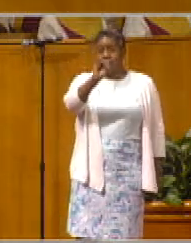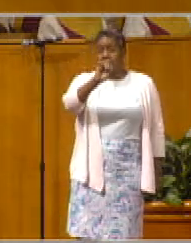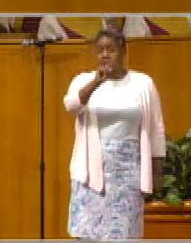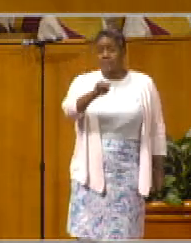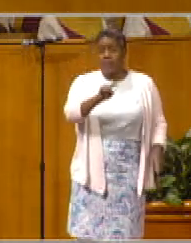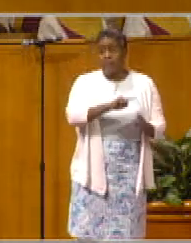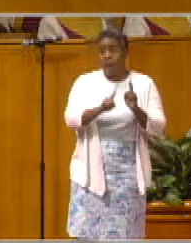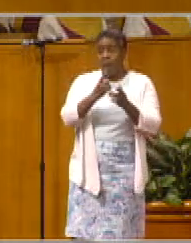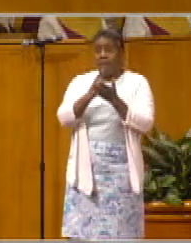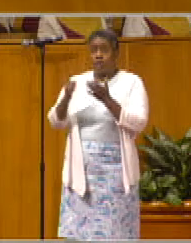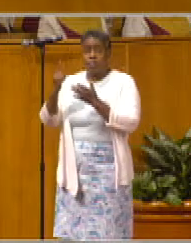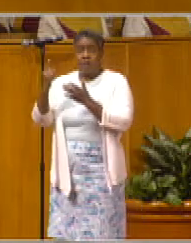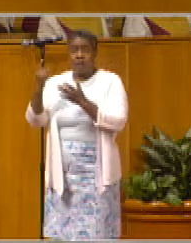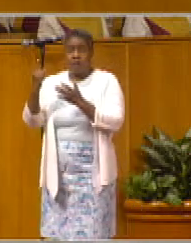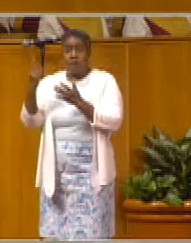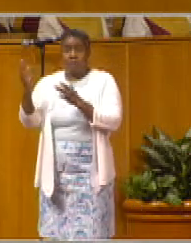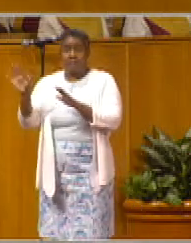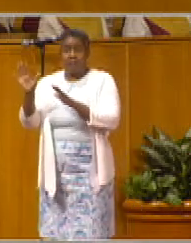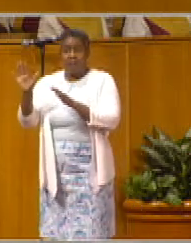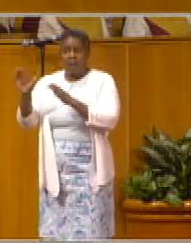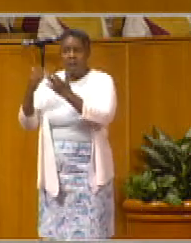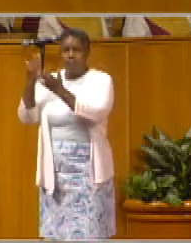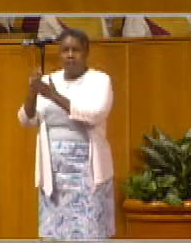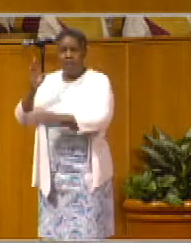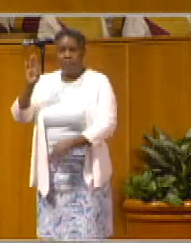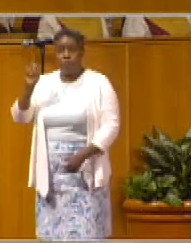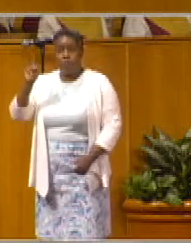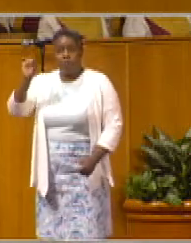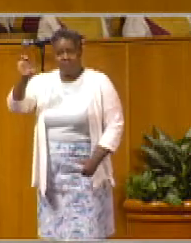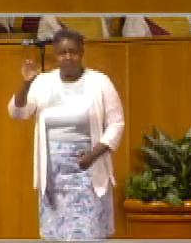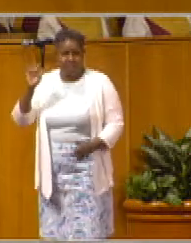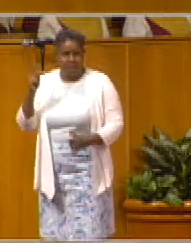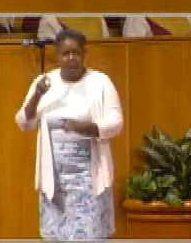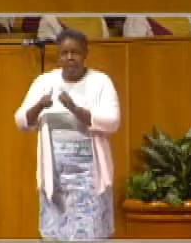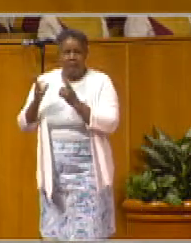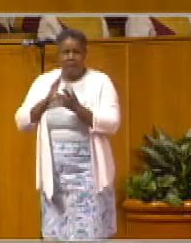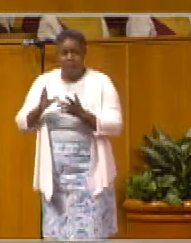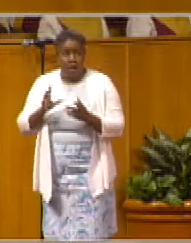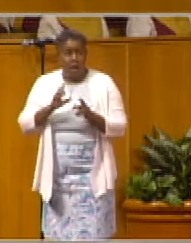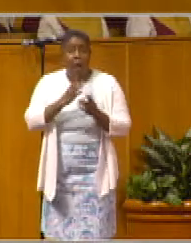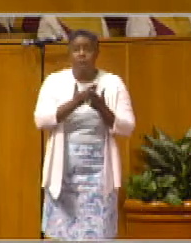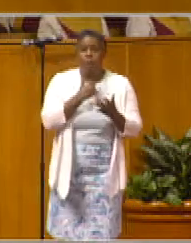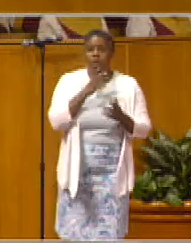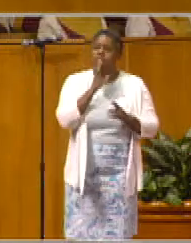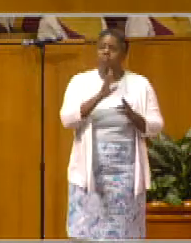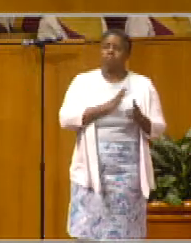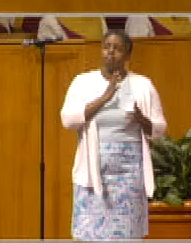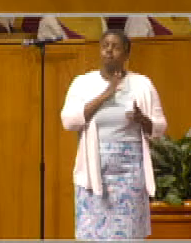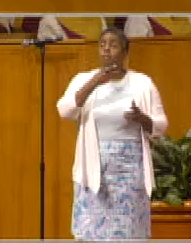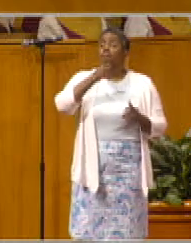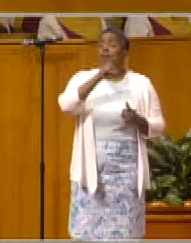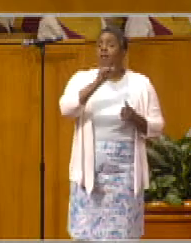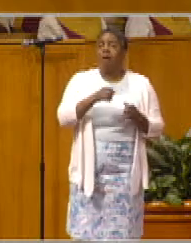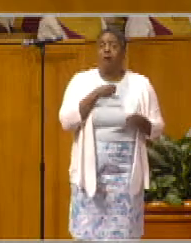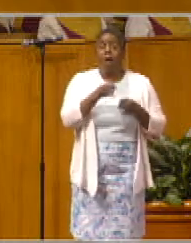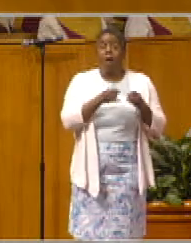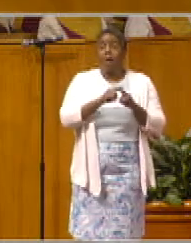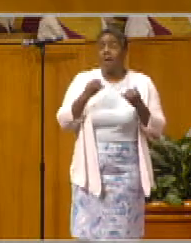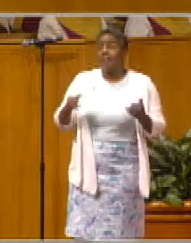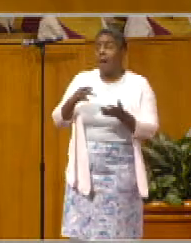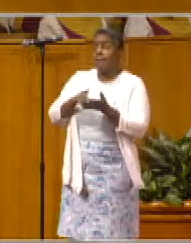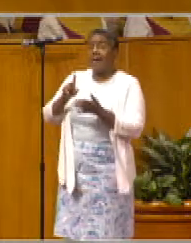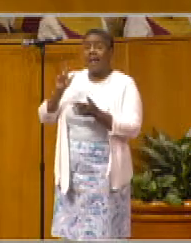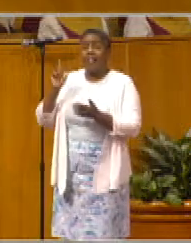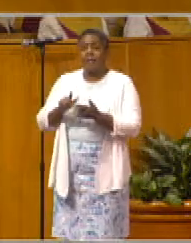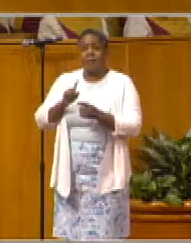in a Buick, but you made it. You used to wear Prada on your feet. Now you shop at Payless, but you